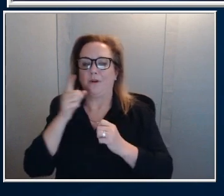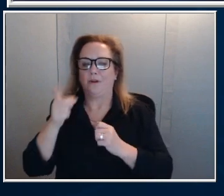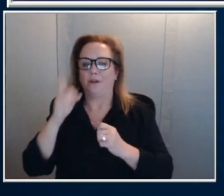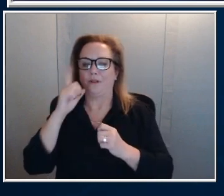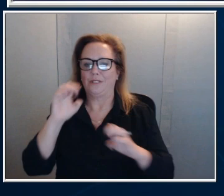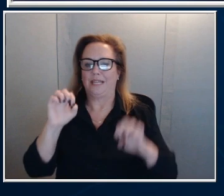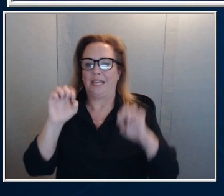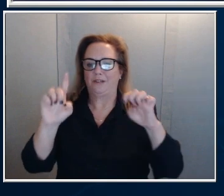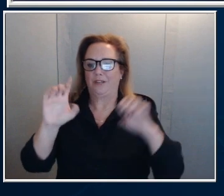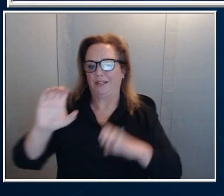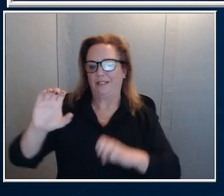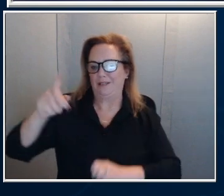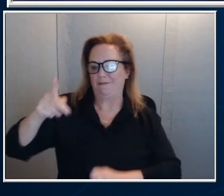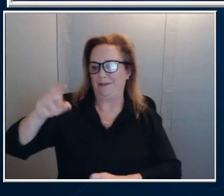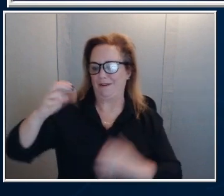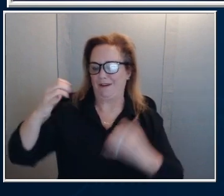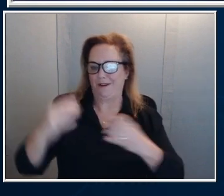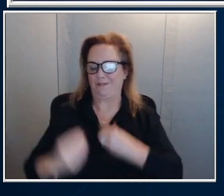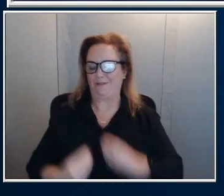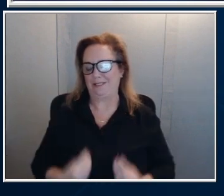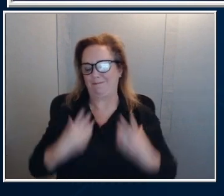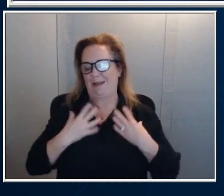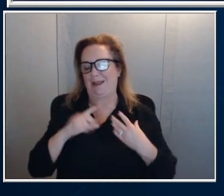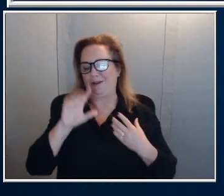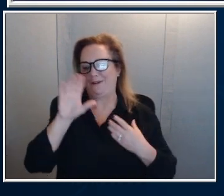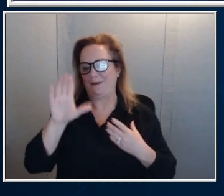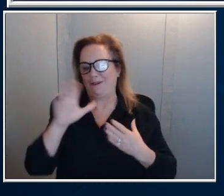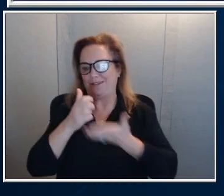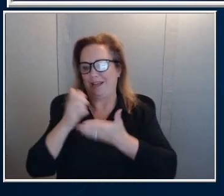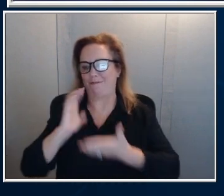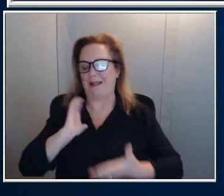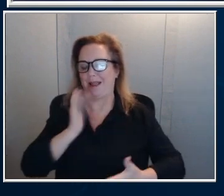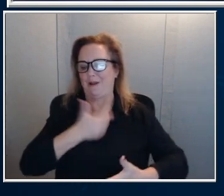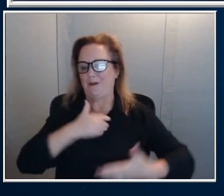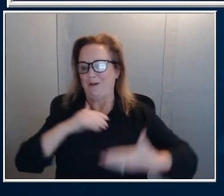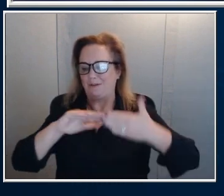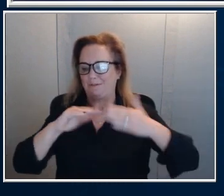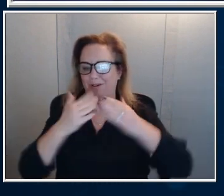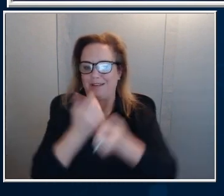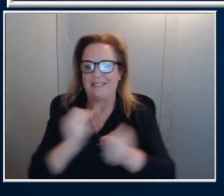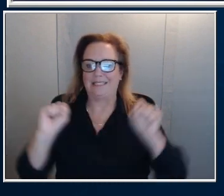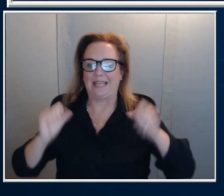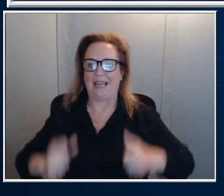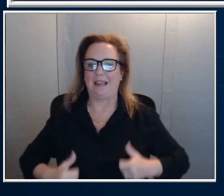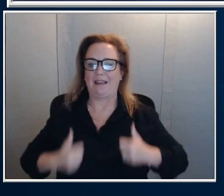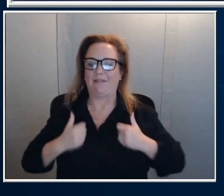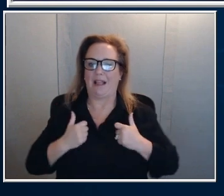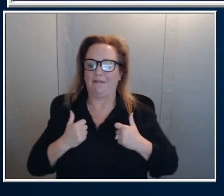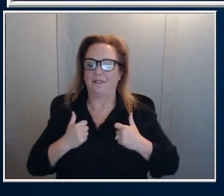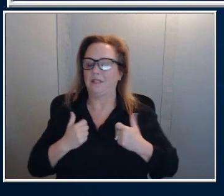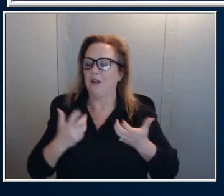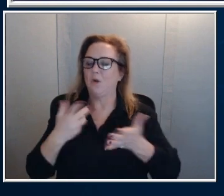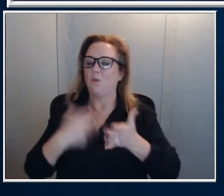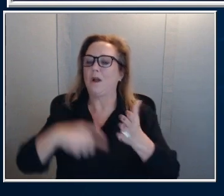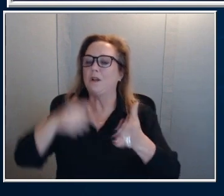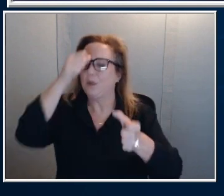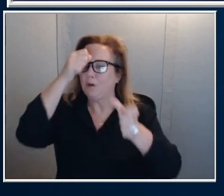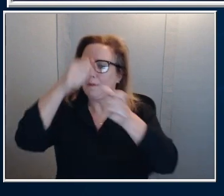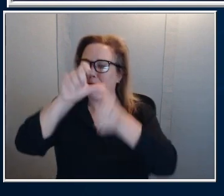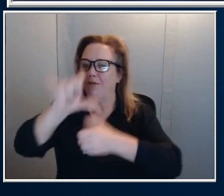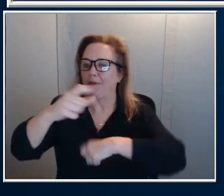in CPR and you've inspired her to help our community save lives. So want to bring you in. What do you remember from that day?